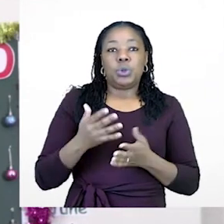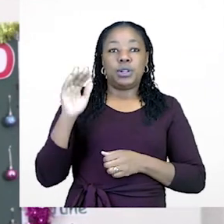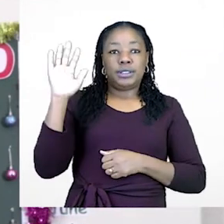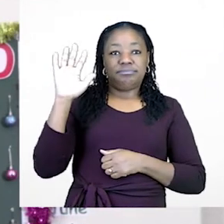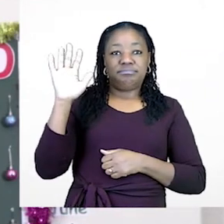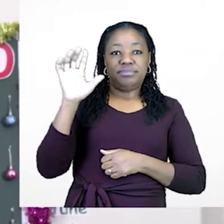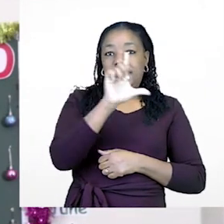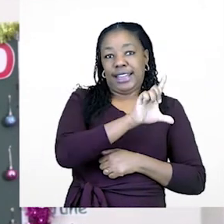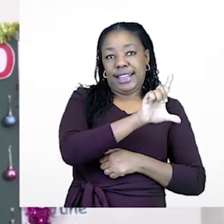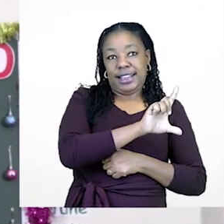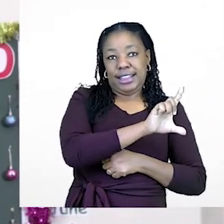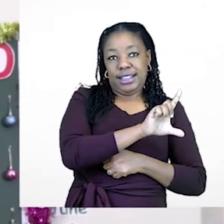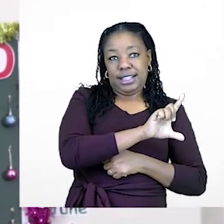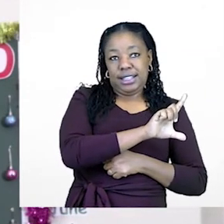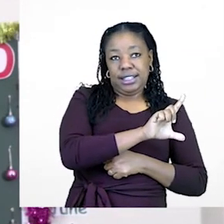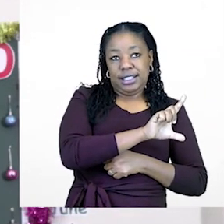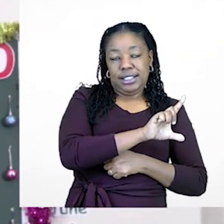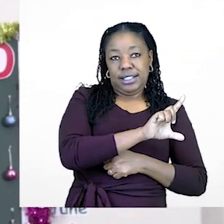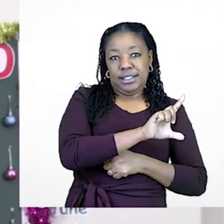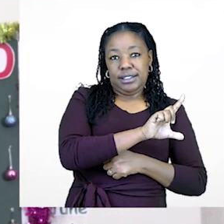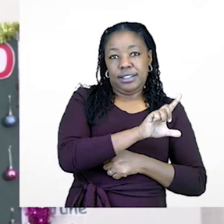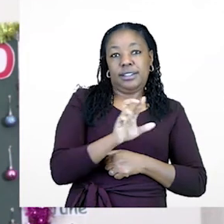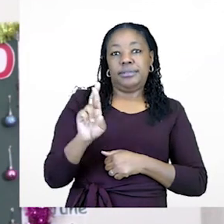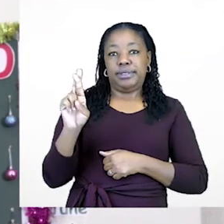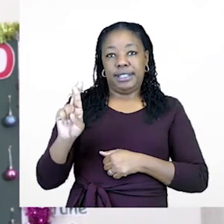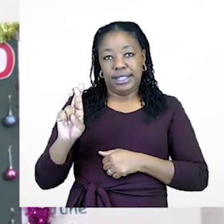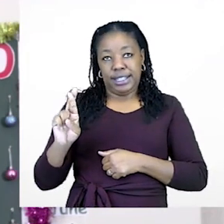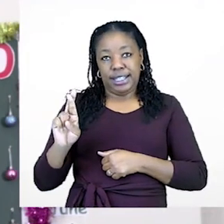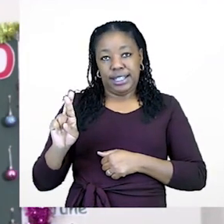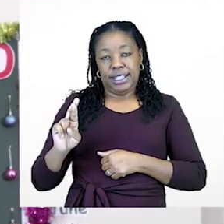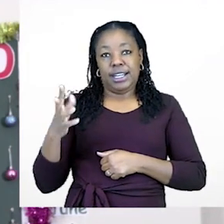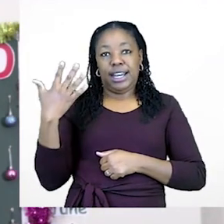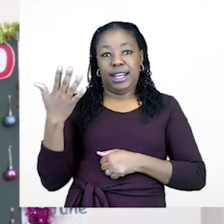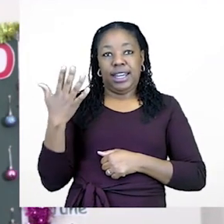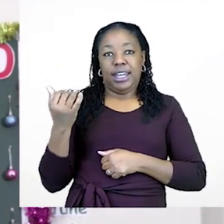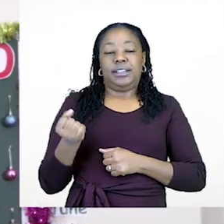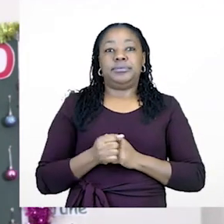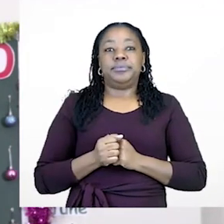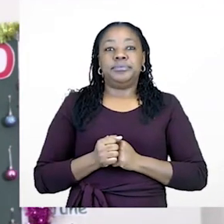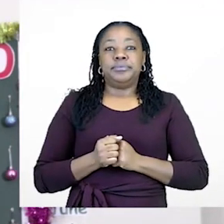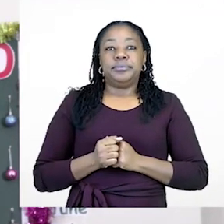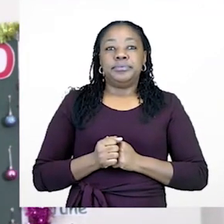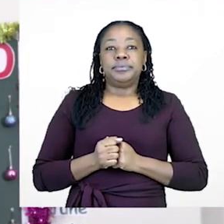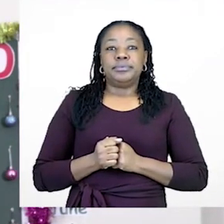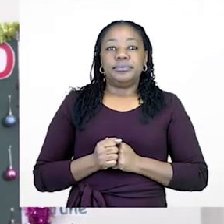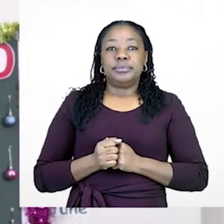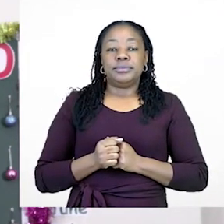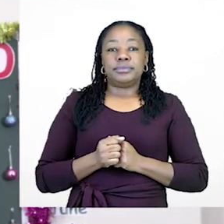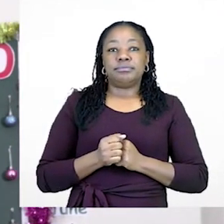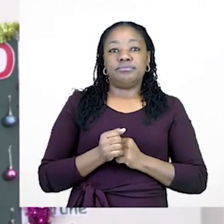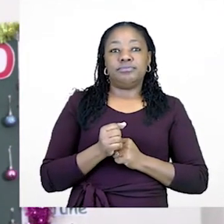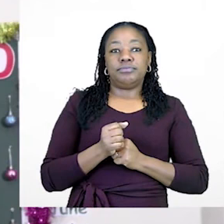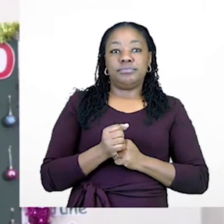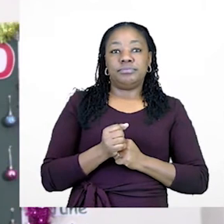Very good. And lift up your right hand. Wonderful. And if something is in the middle,